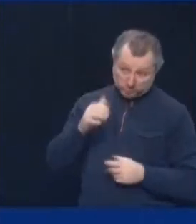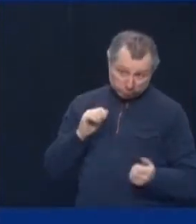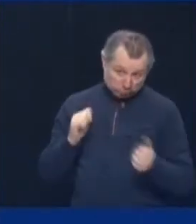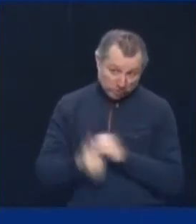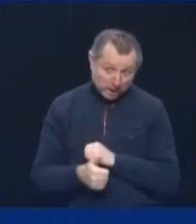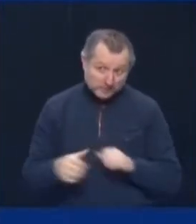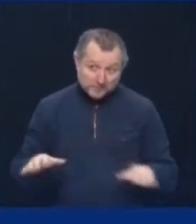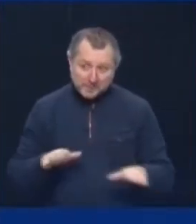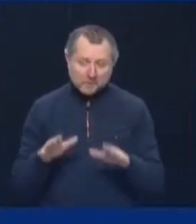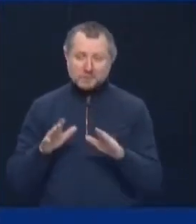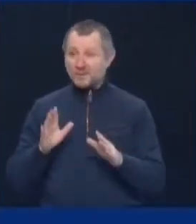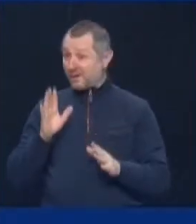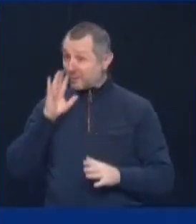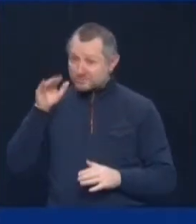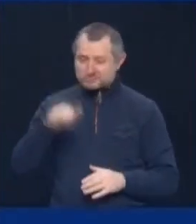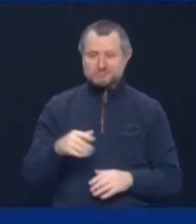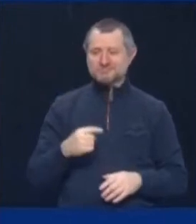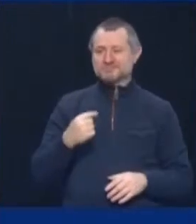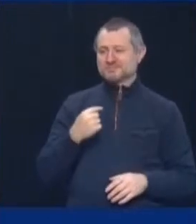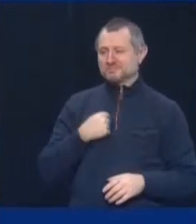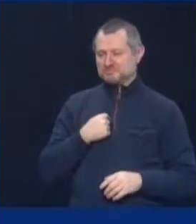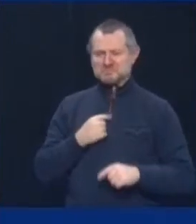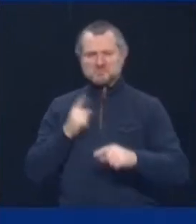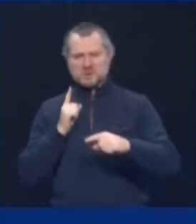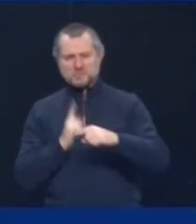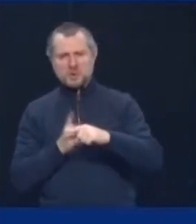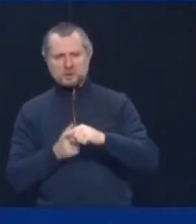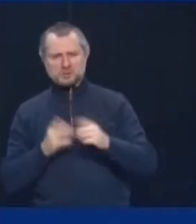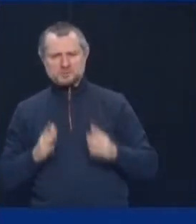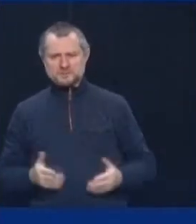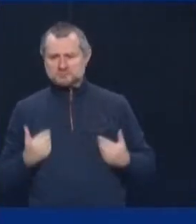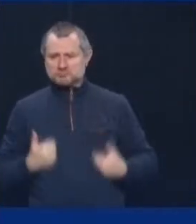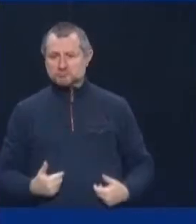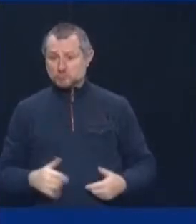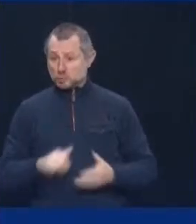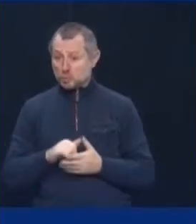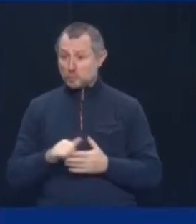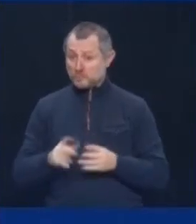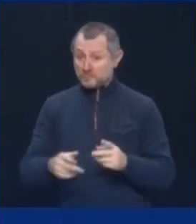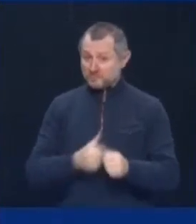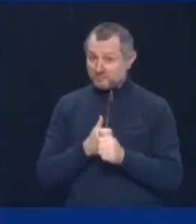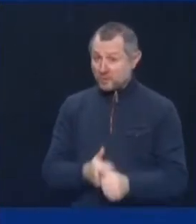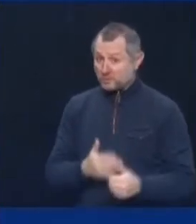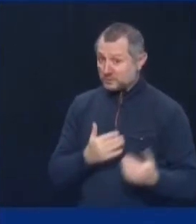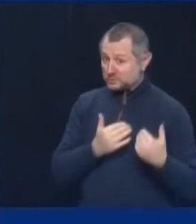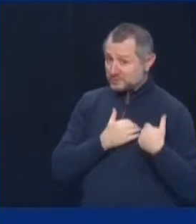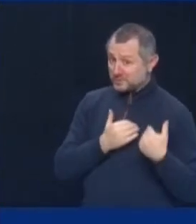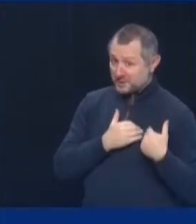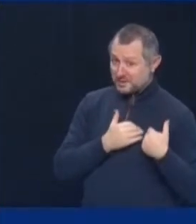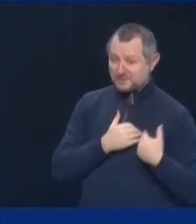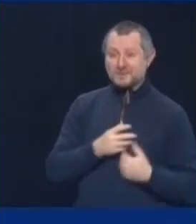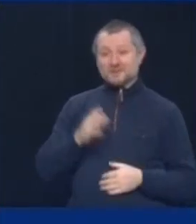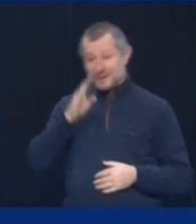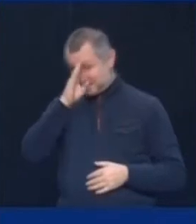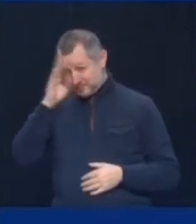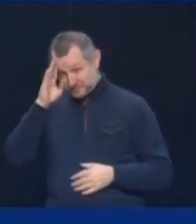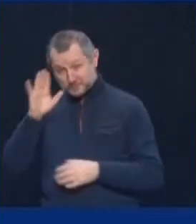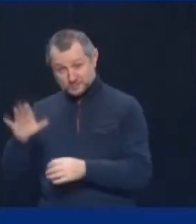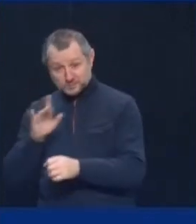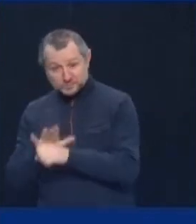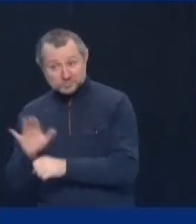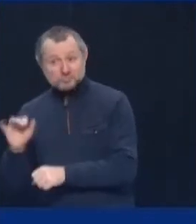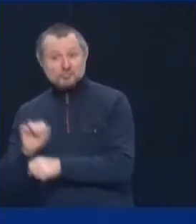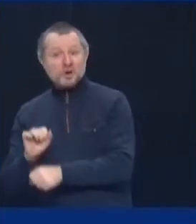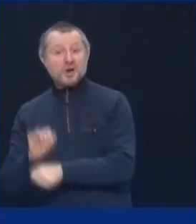I'm an optimist. If New Yorkers are responsible, if the hospitals do their duty and step up their game, we might